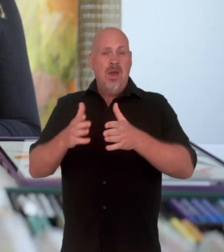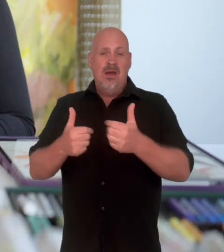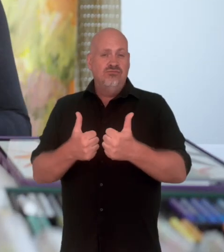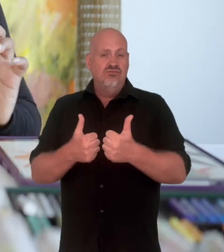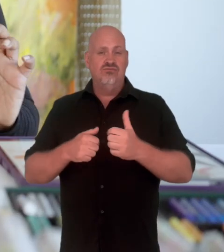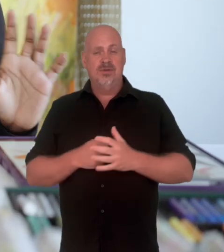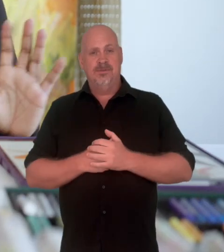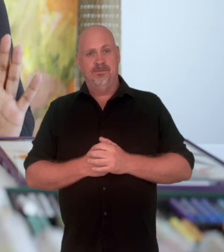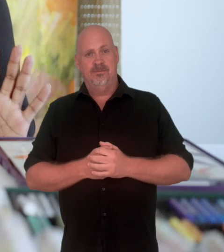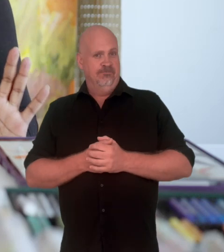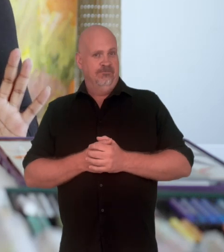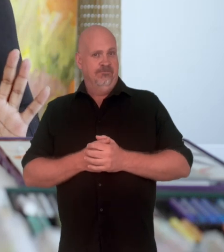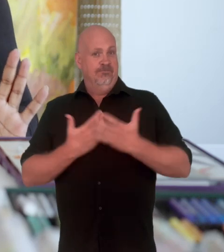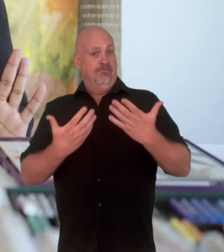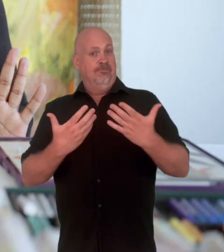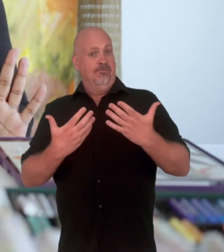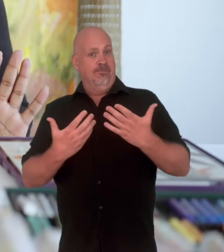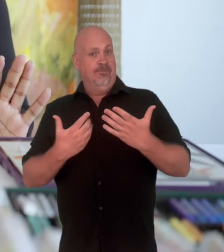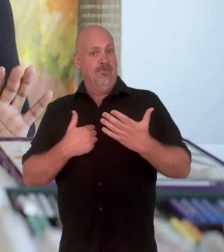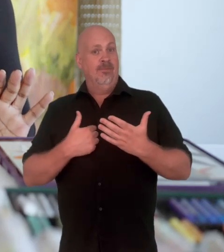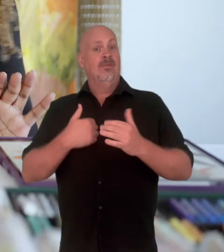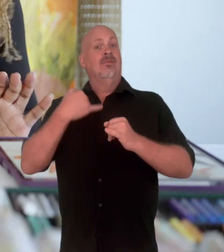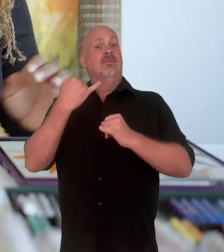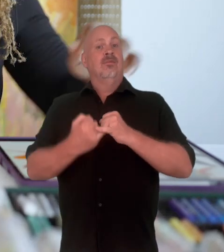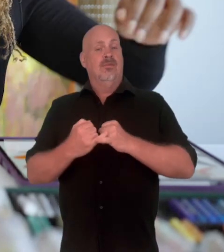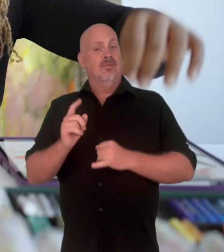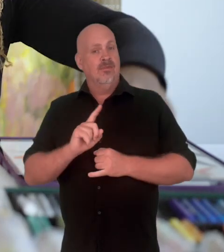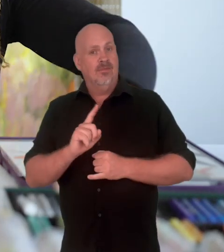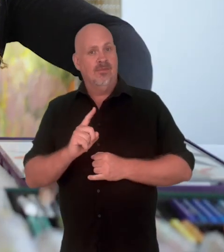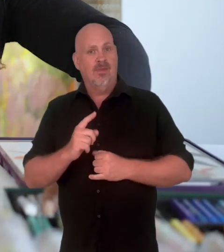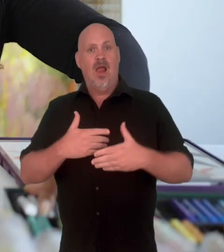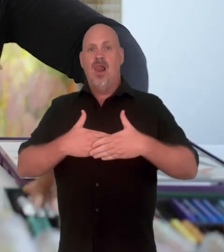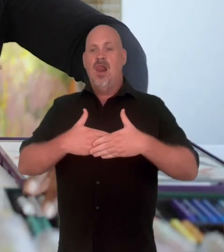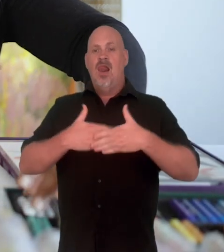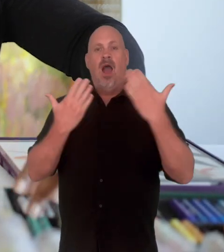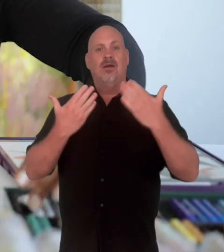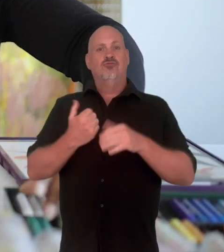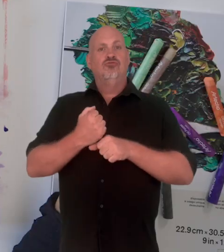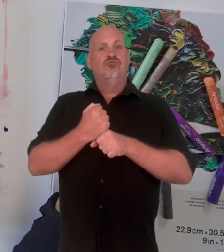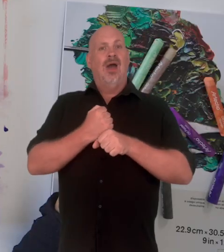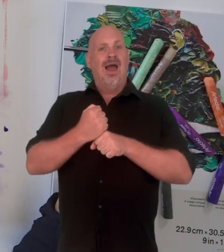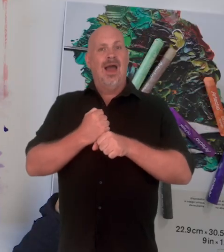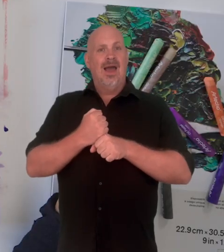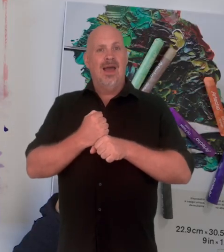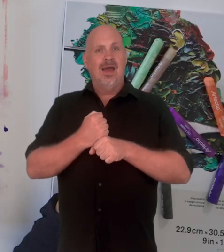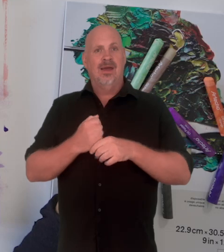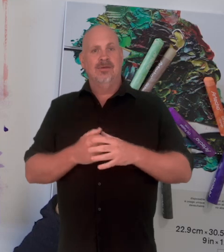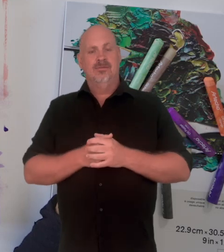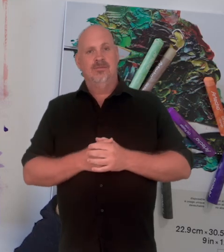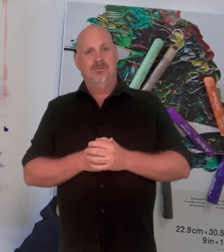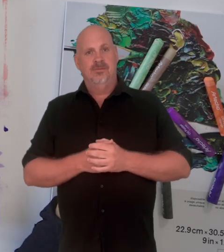Yay. So what we're going to do finally is we're going to get a light